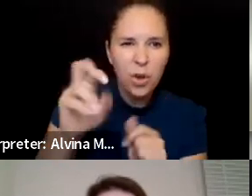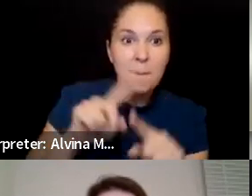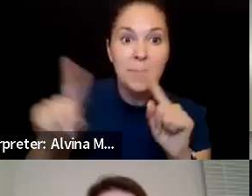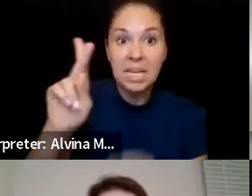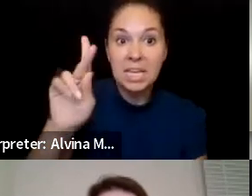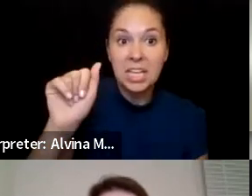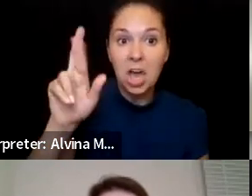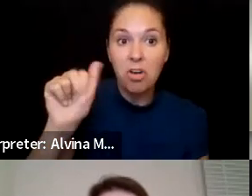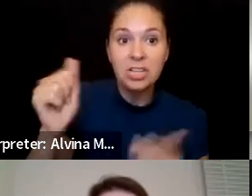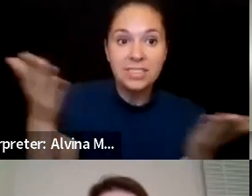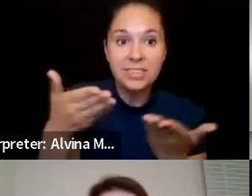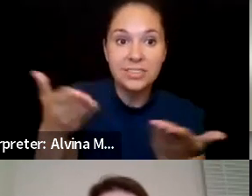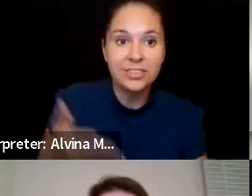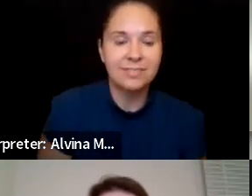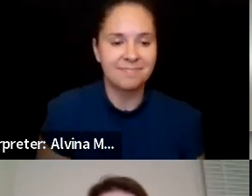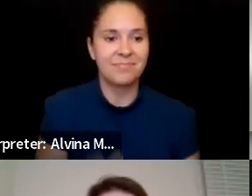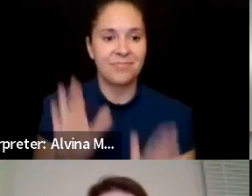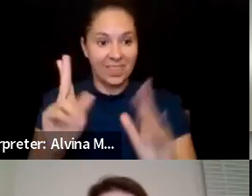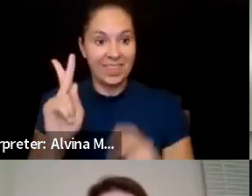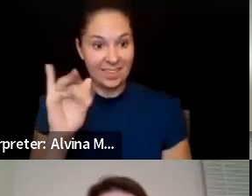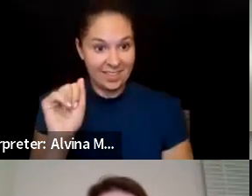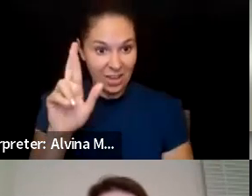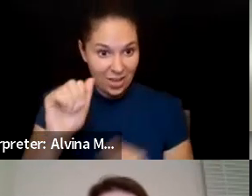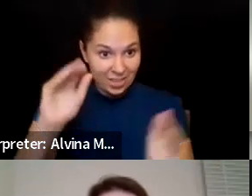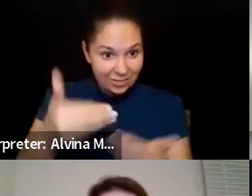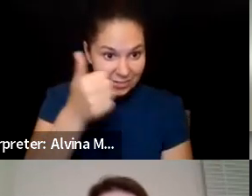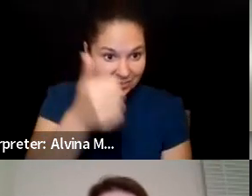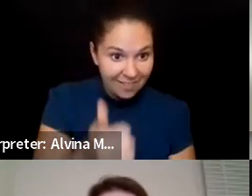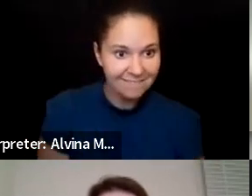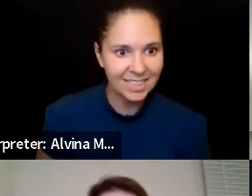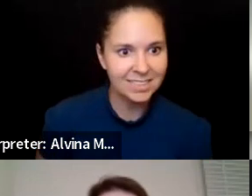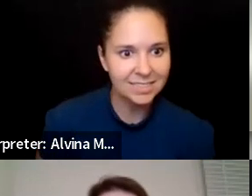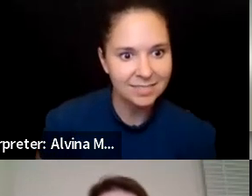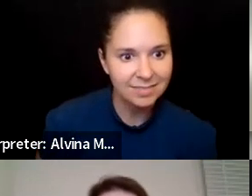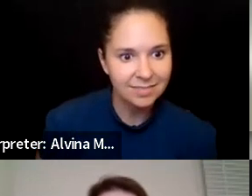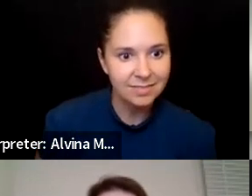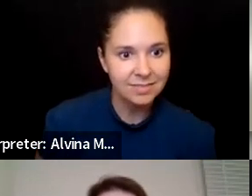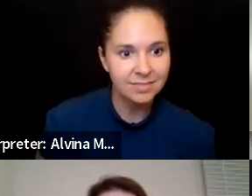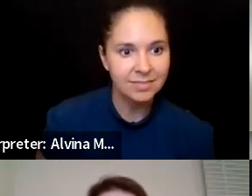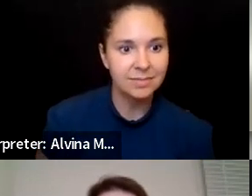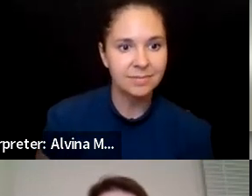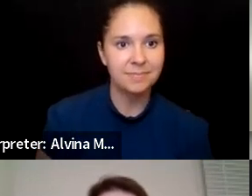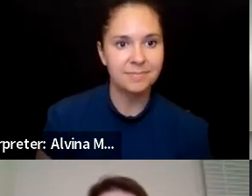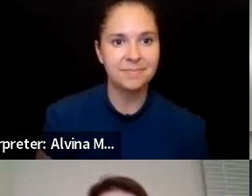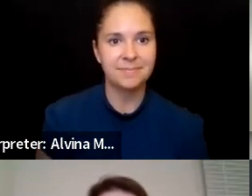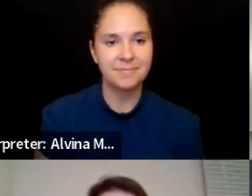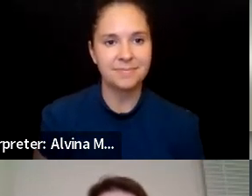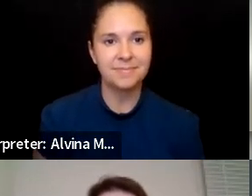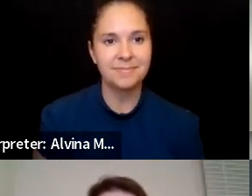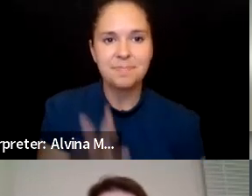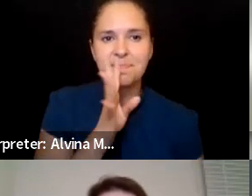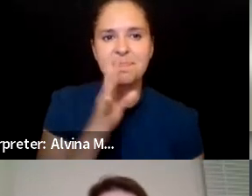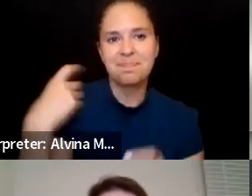here. Great. All right, Kiara, if you want to introduce yourself. Buenas noches a todos. Mi nombre